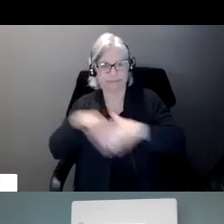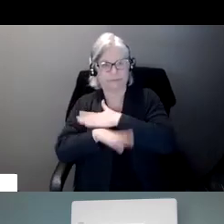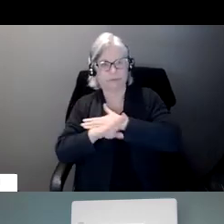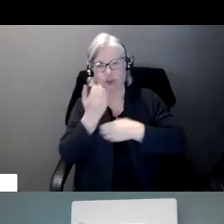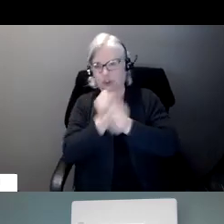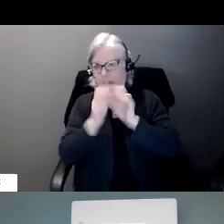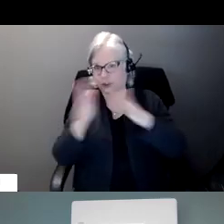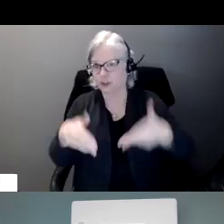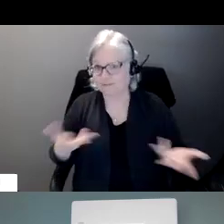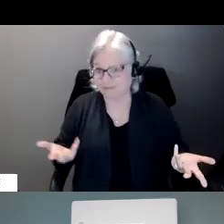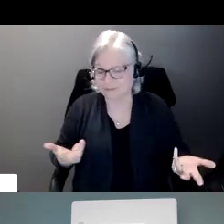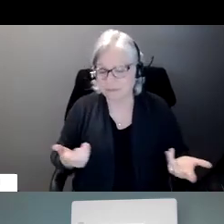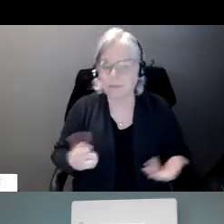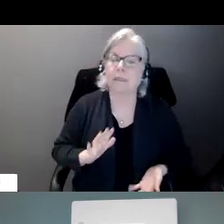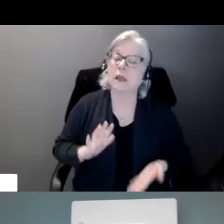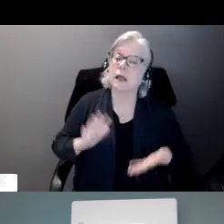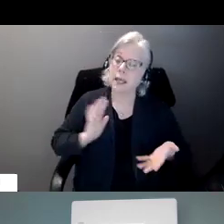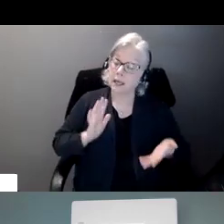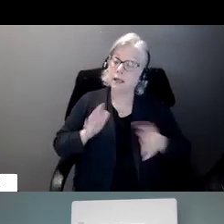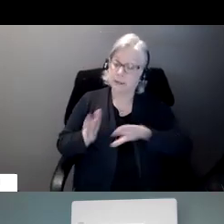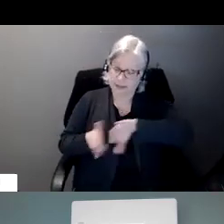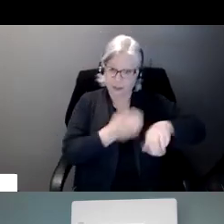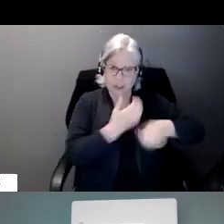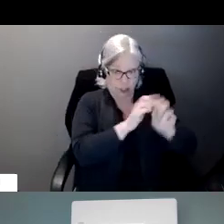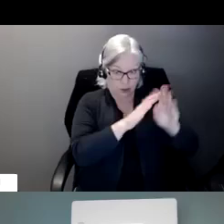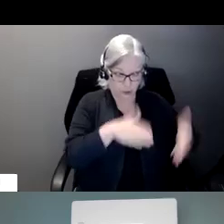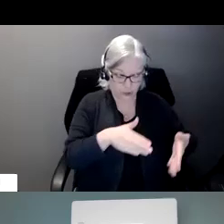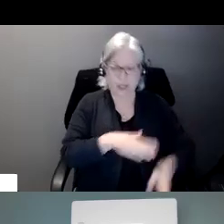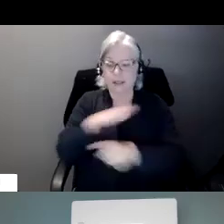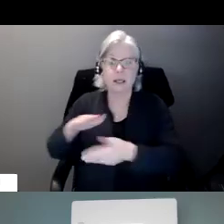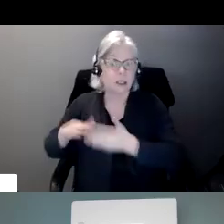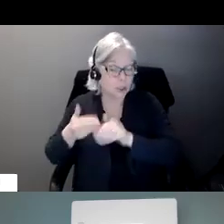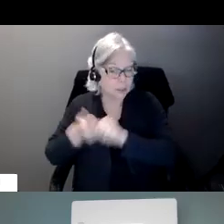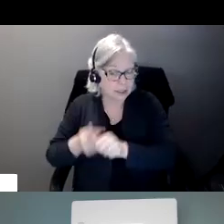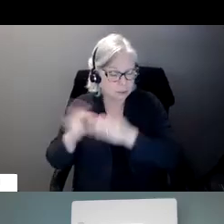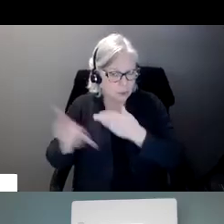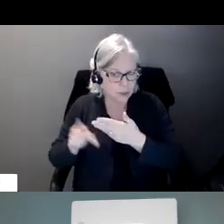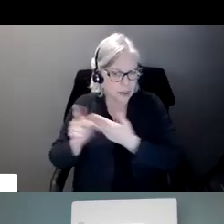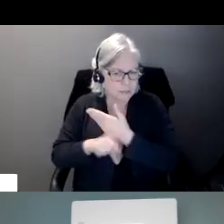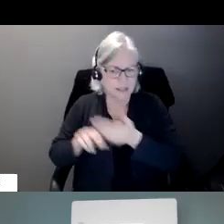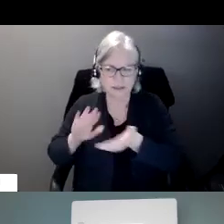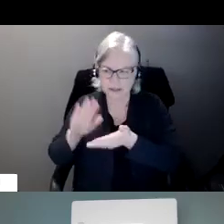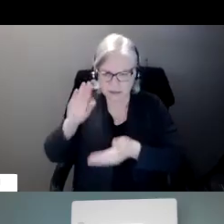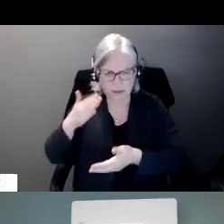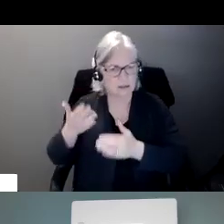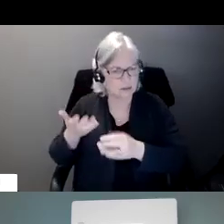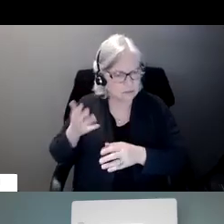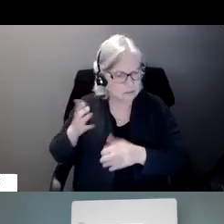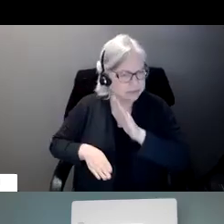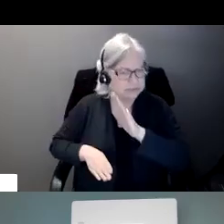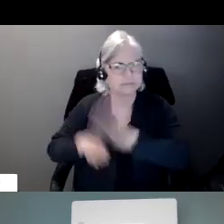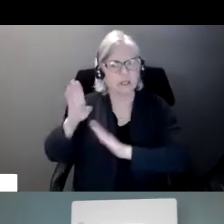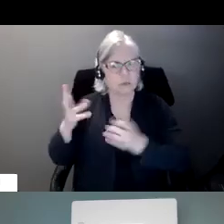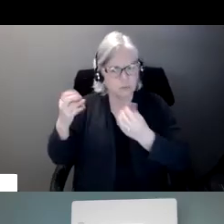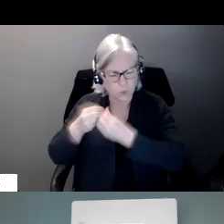our community-based programs, we've had a 900% increase in the number of women who are accessing those programs. If